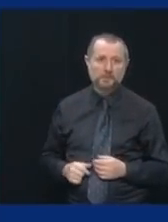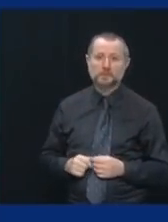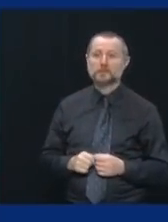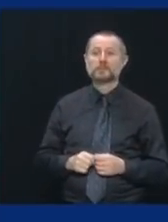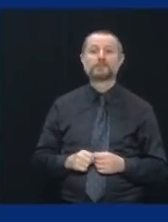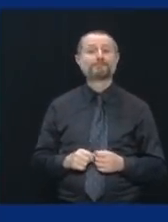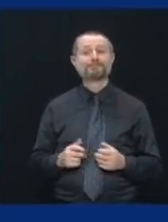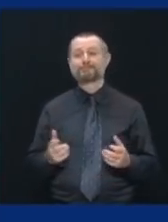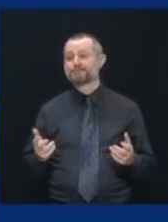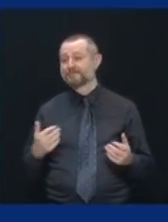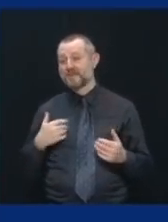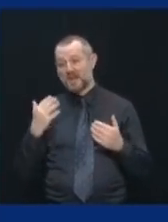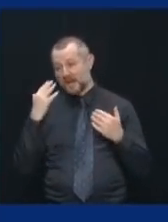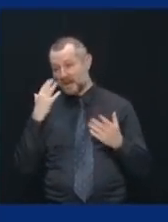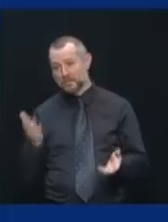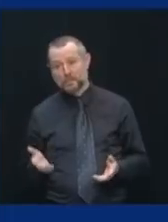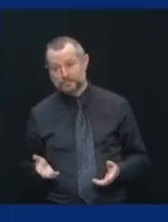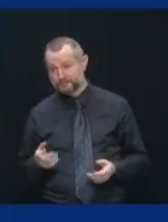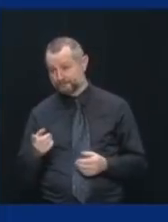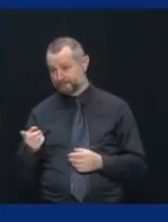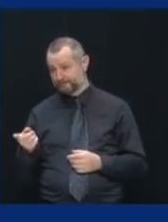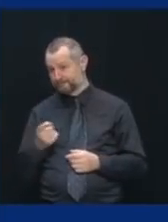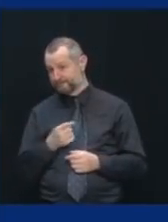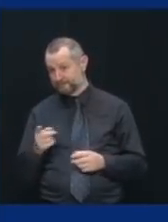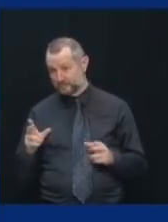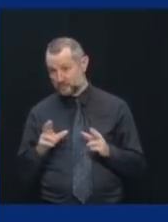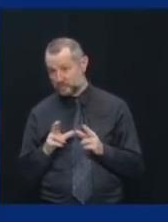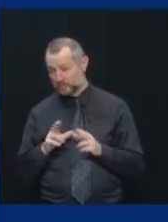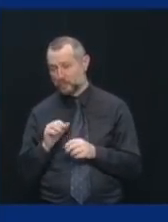do not know is the honest answer.